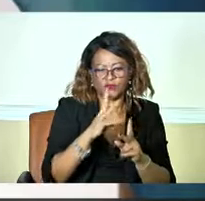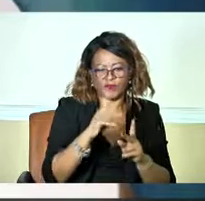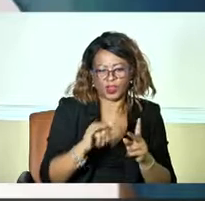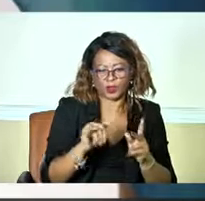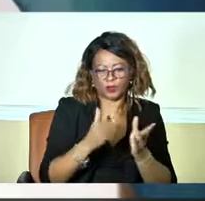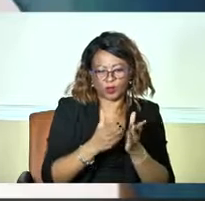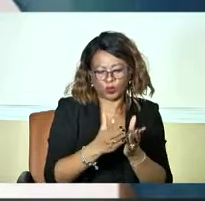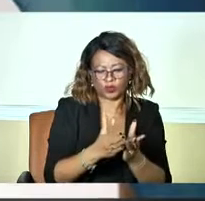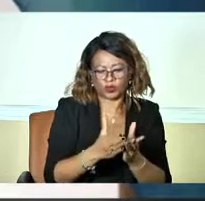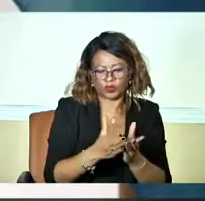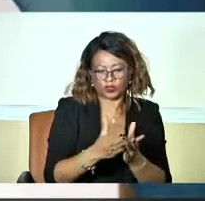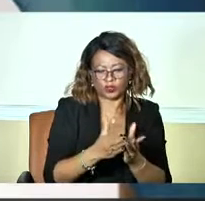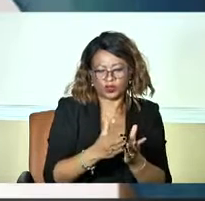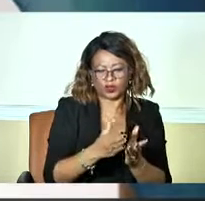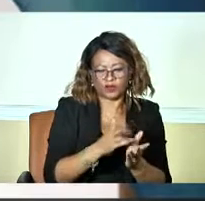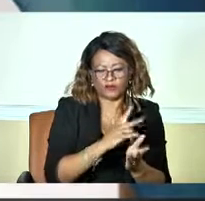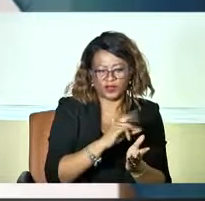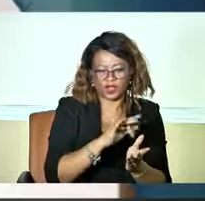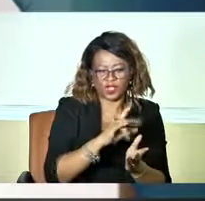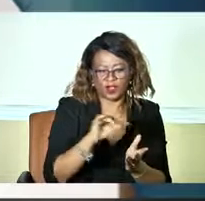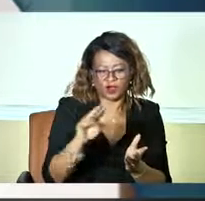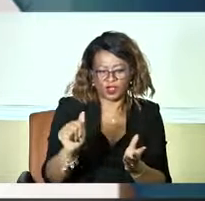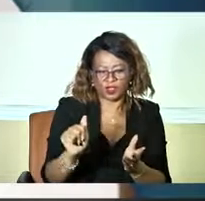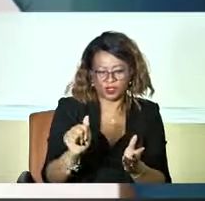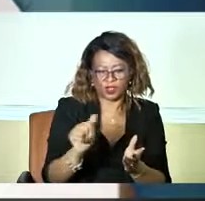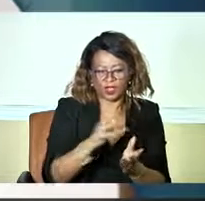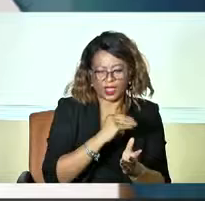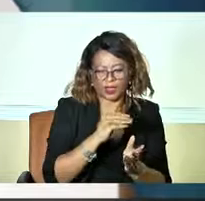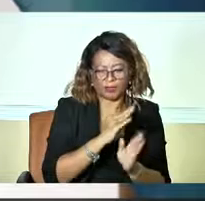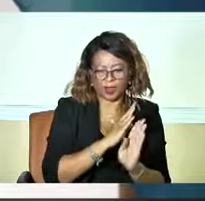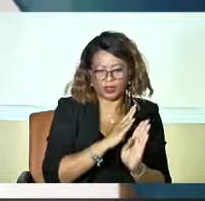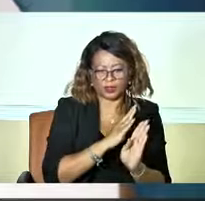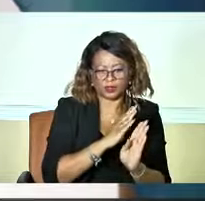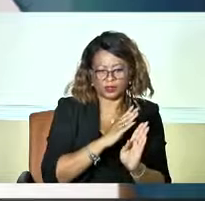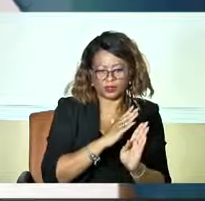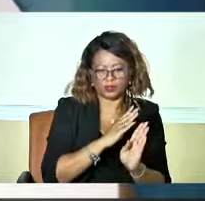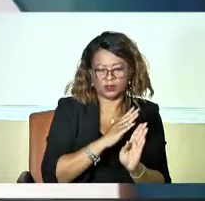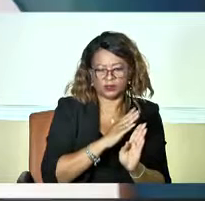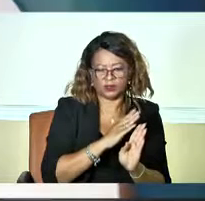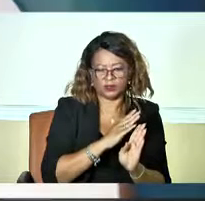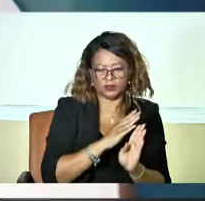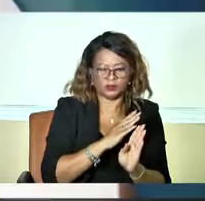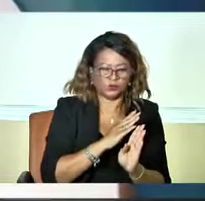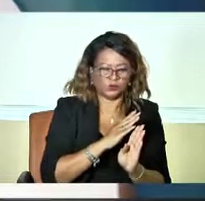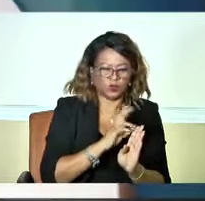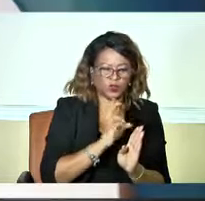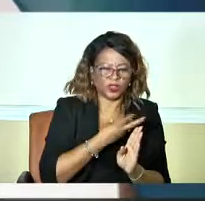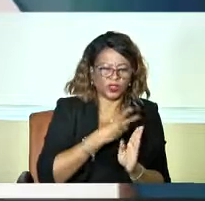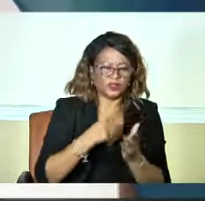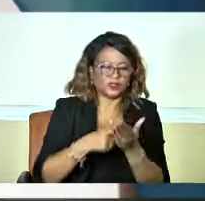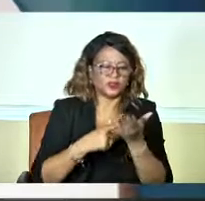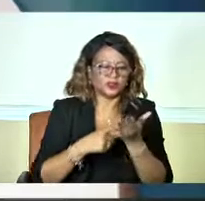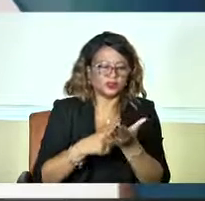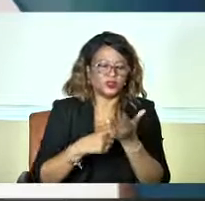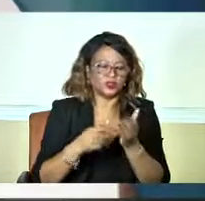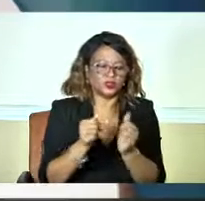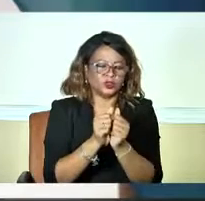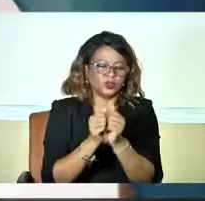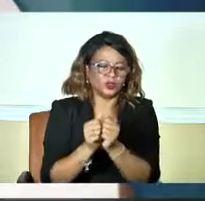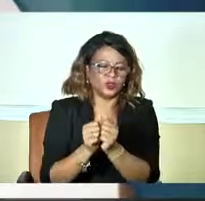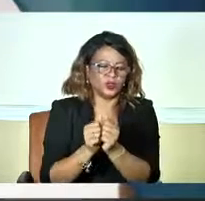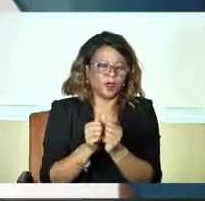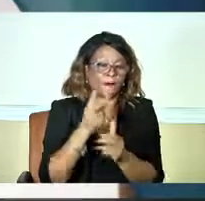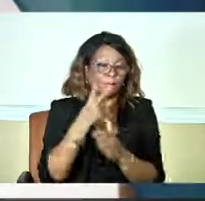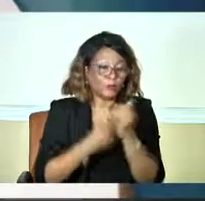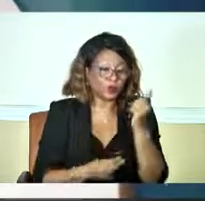boats, that is Valeria, as well as Bahamas Paradise. We are in discussions with both